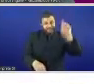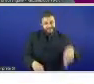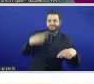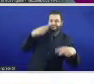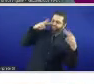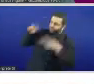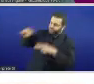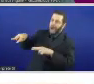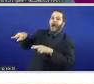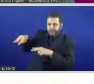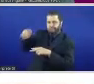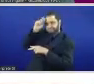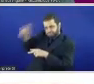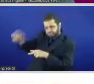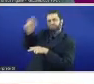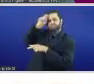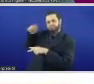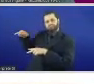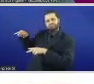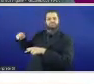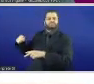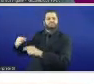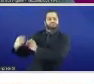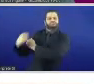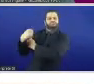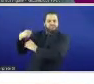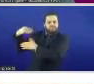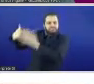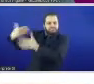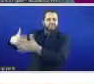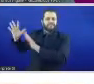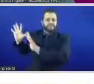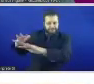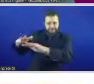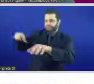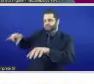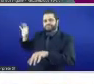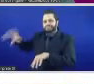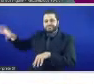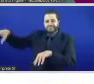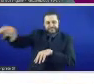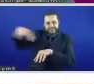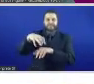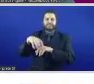is the contemporary multilateral agenda. Should be looking at how movements